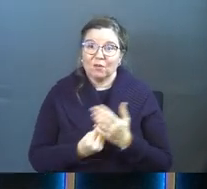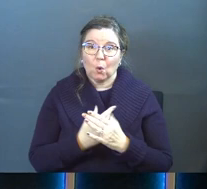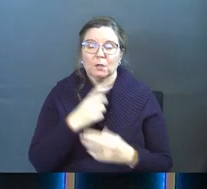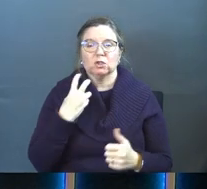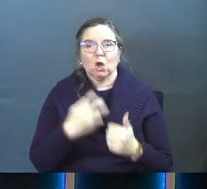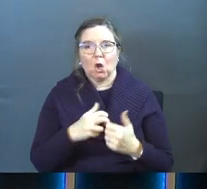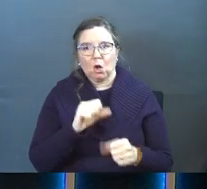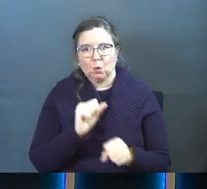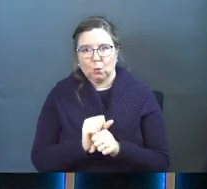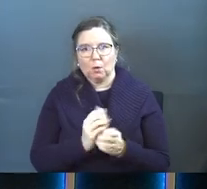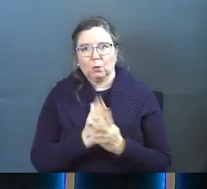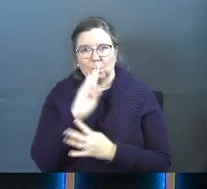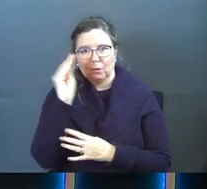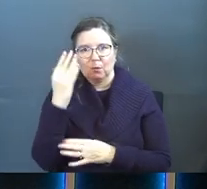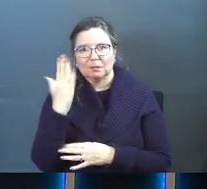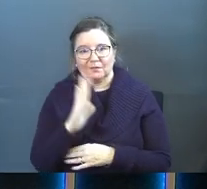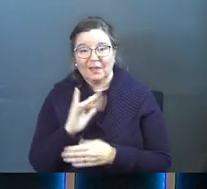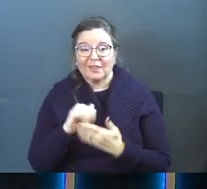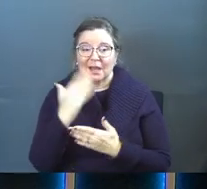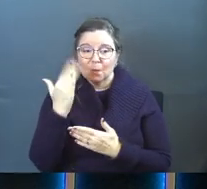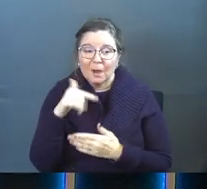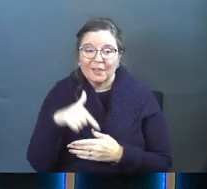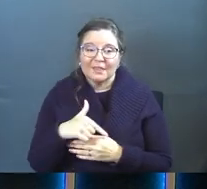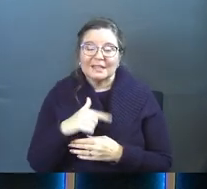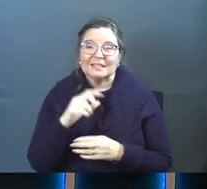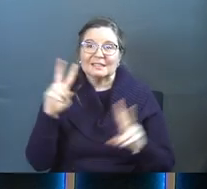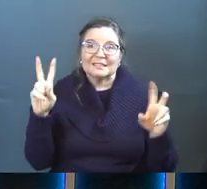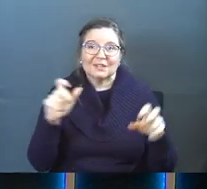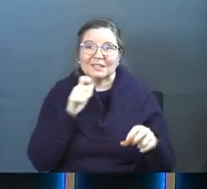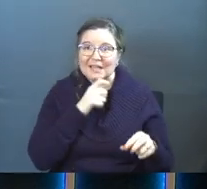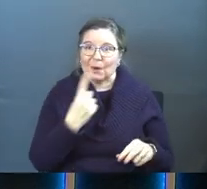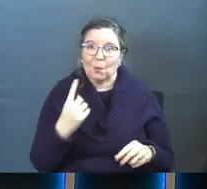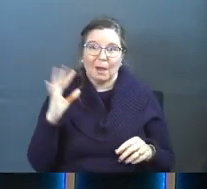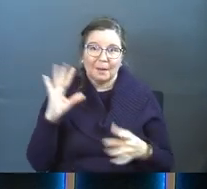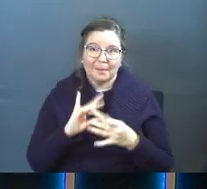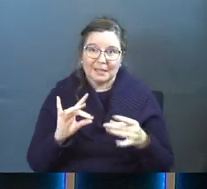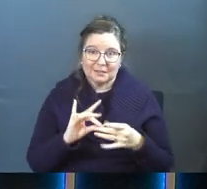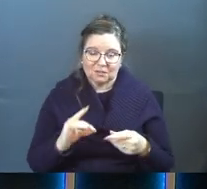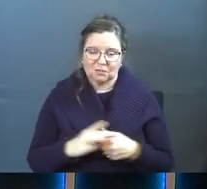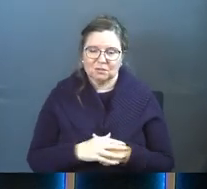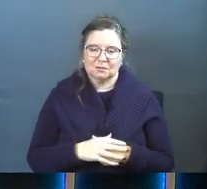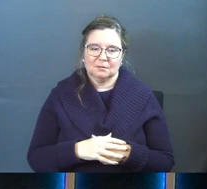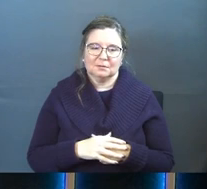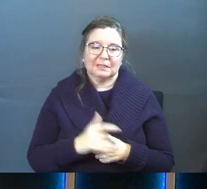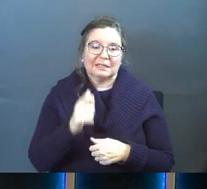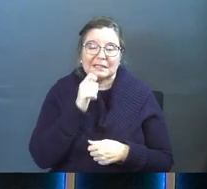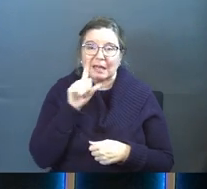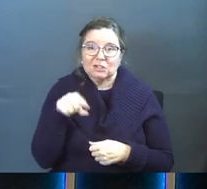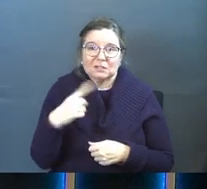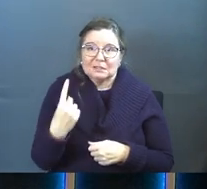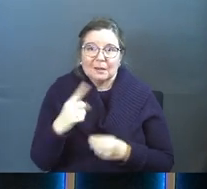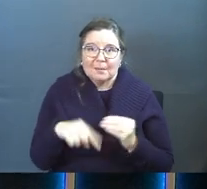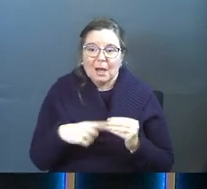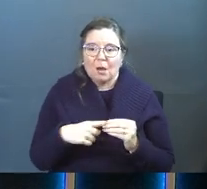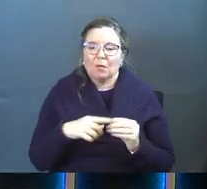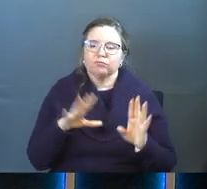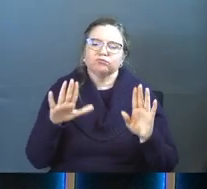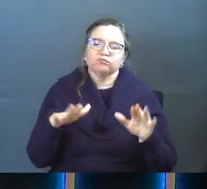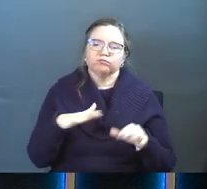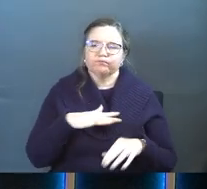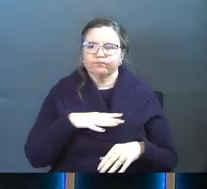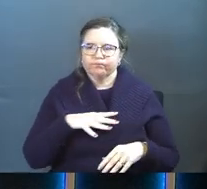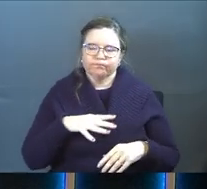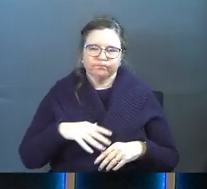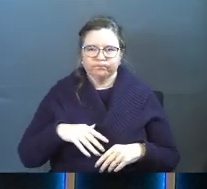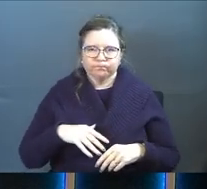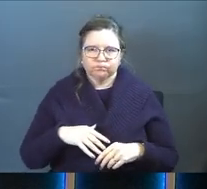hard work by the grace of God. That's why this is a series, not a single message. It's not just about, hey, toughen